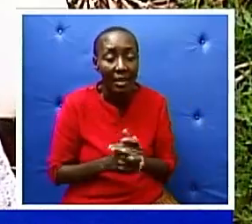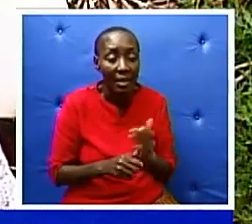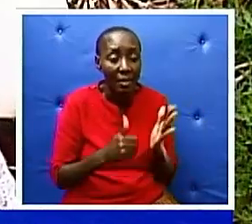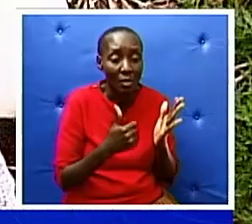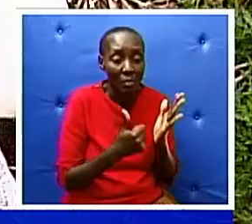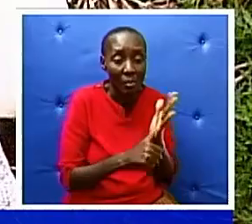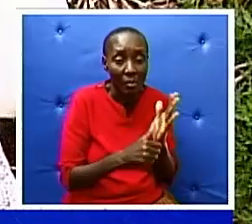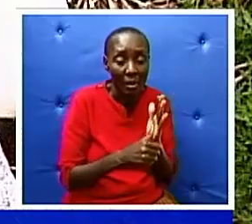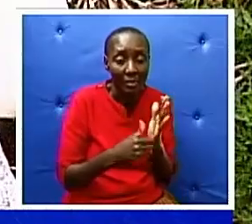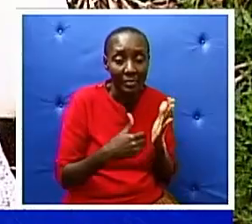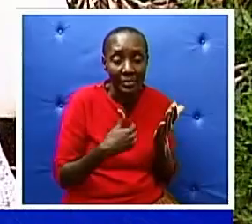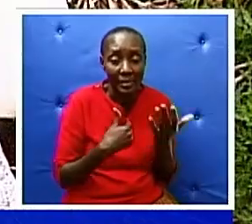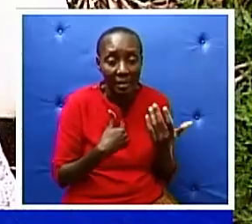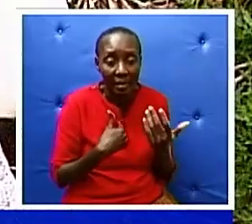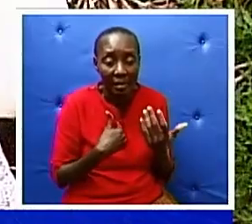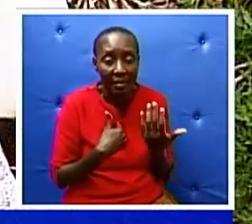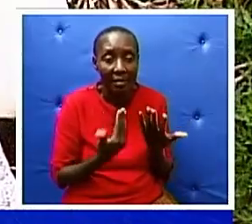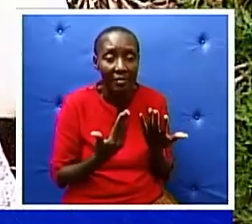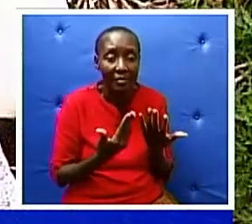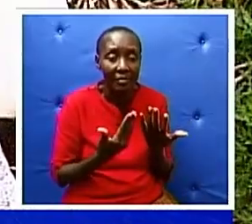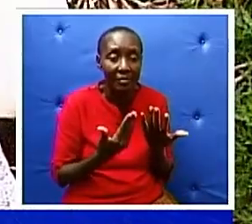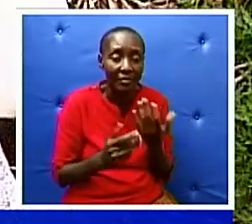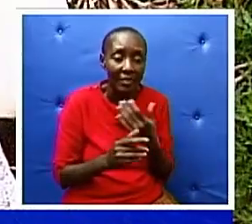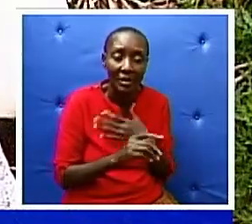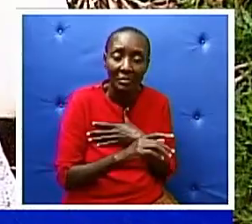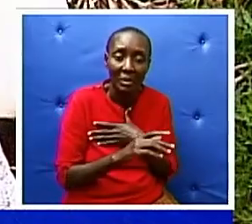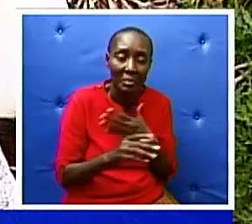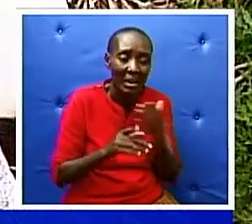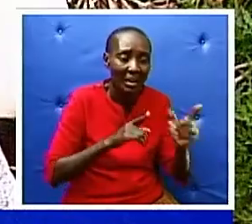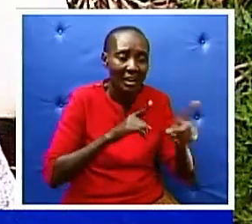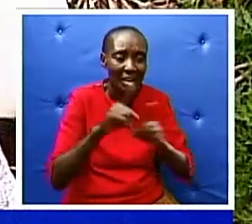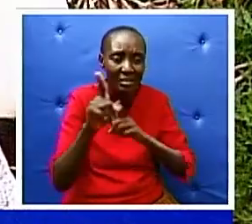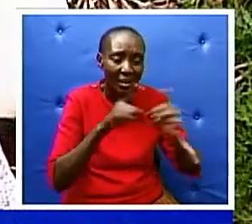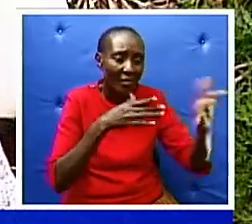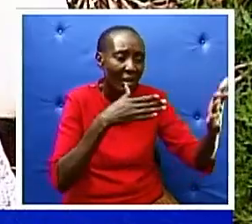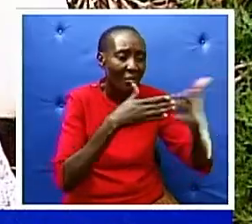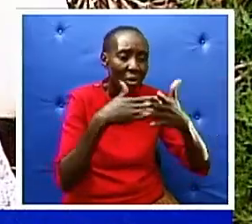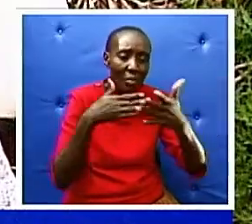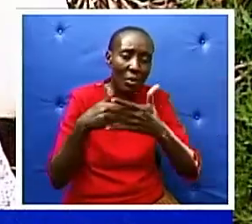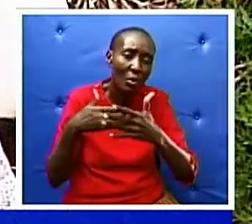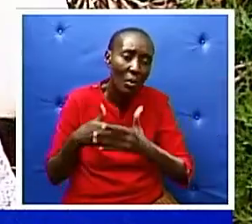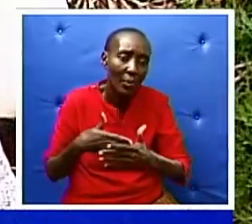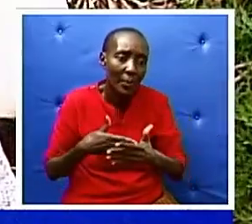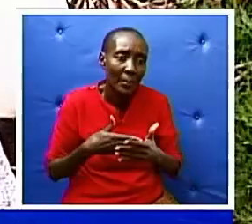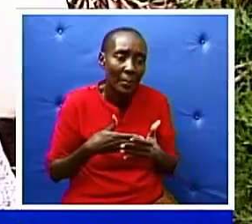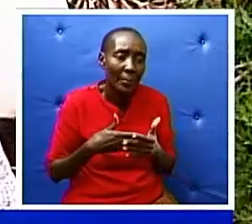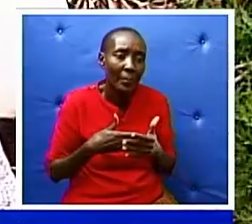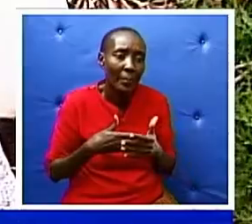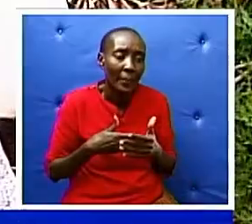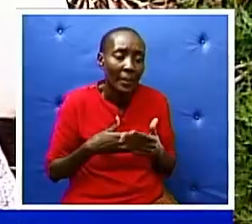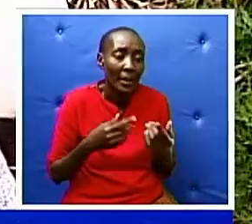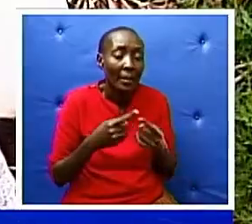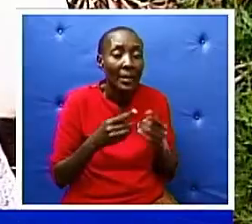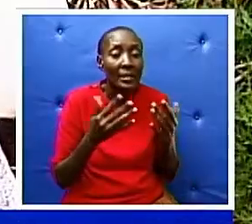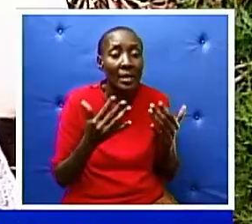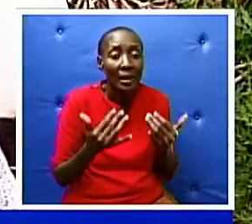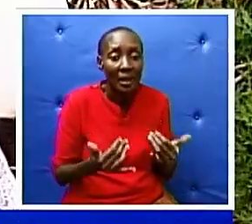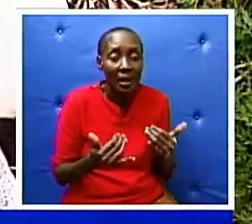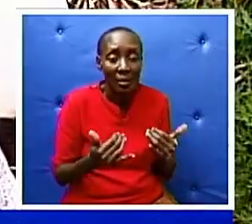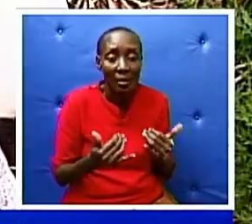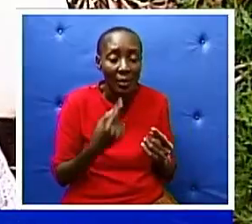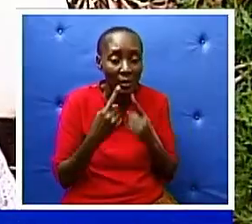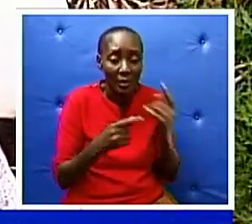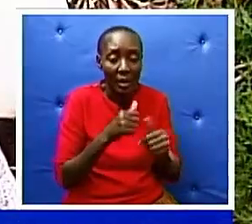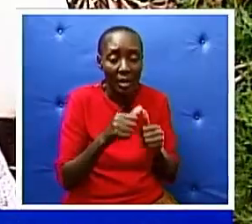with the area, we have travel bans and all that. But look, we are dealing with health